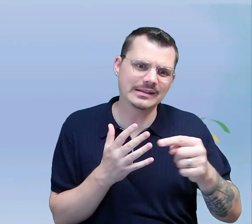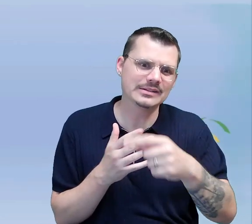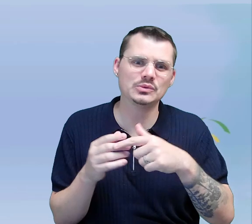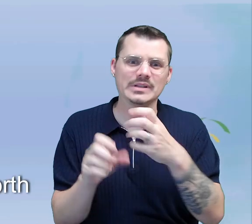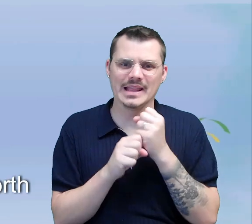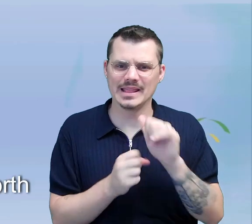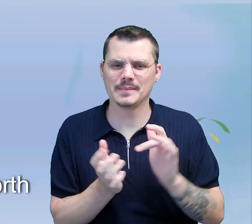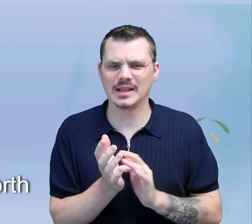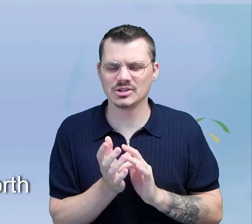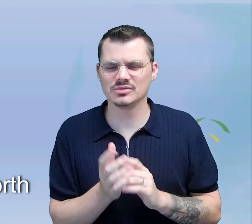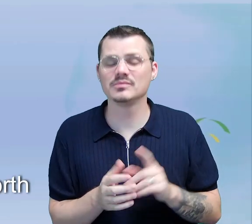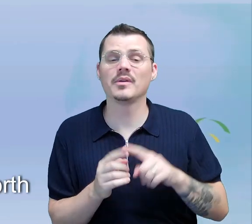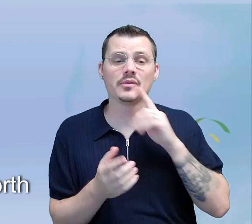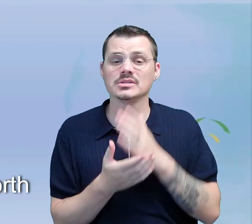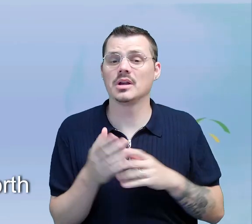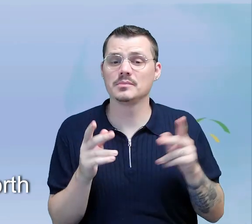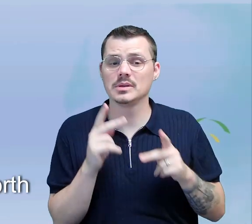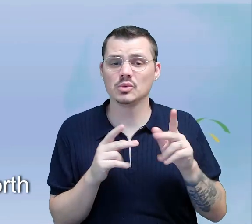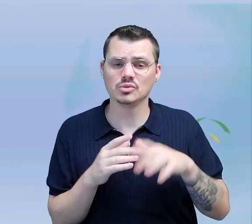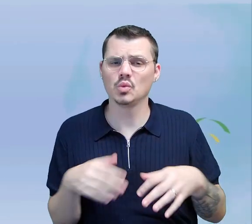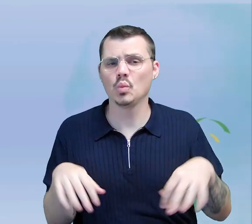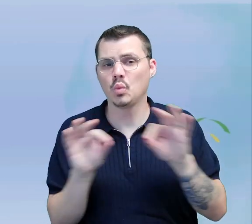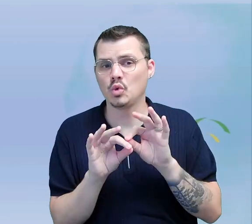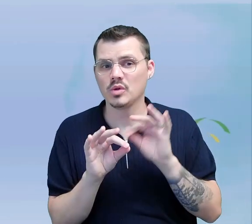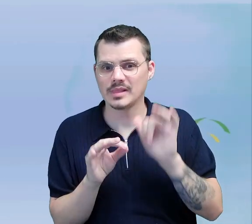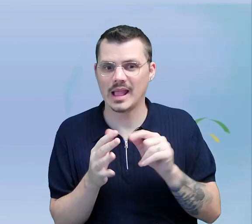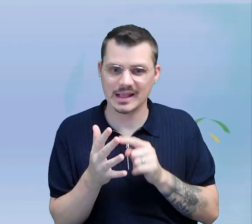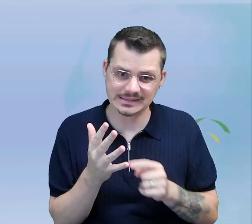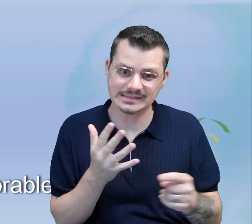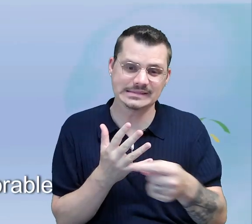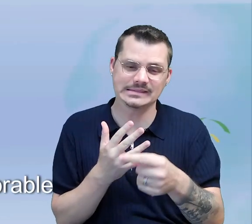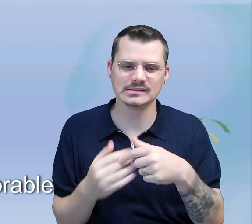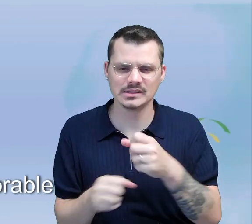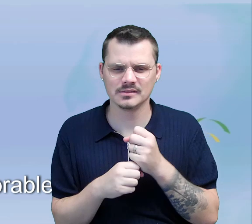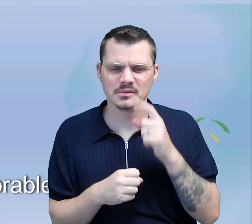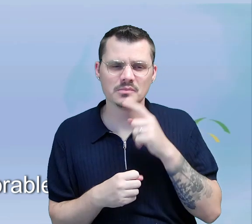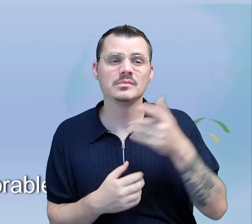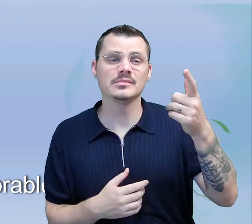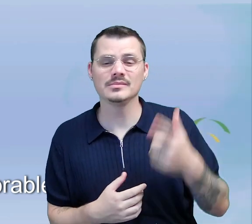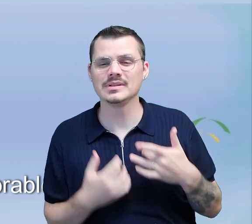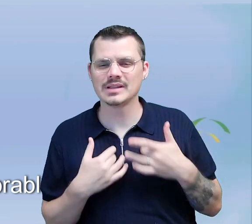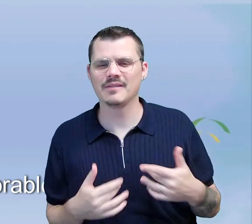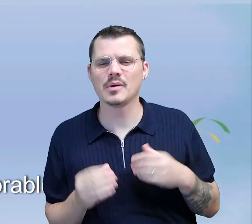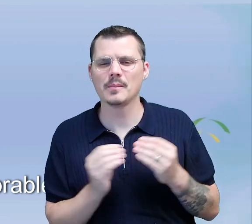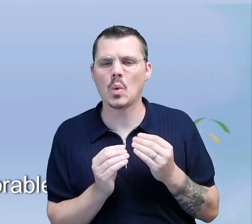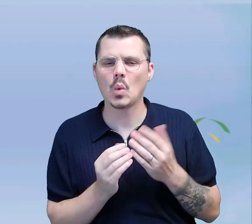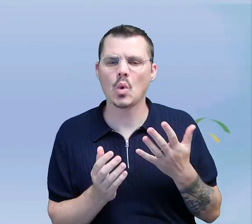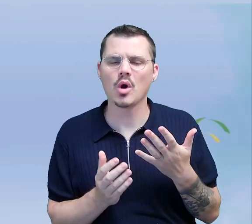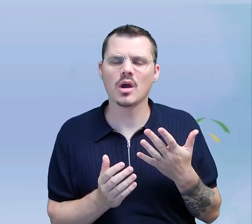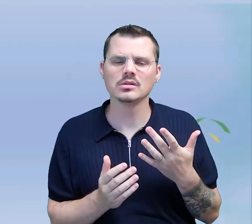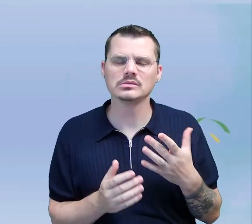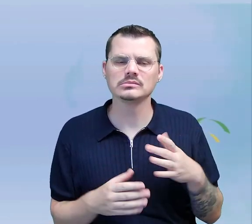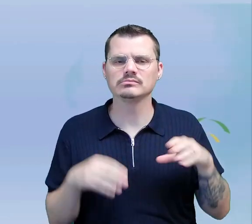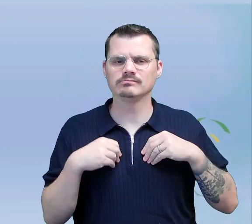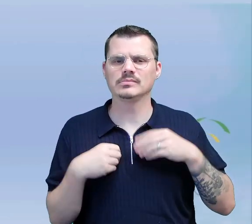them. But for some people, it's certainly worth the trip because these often have a more favorable side